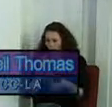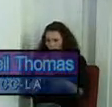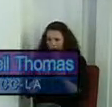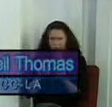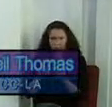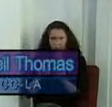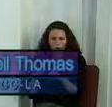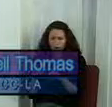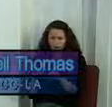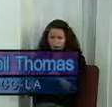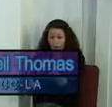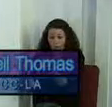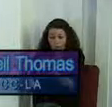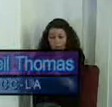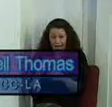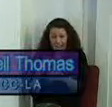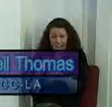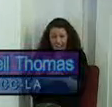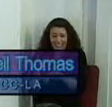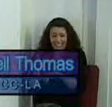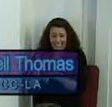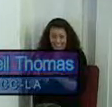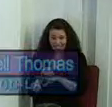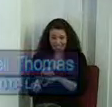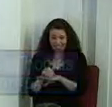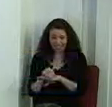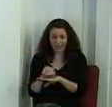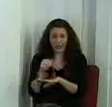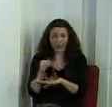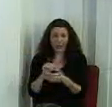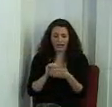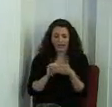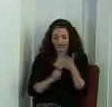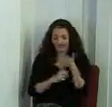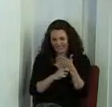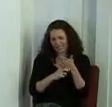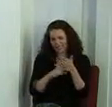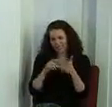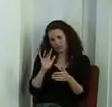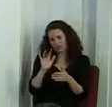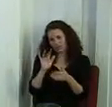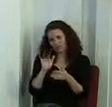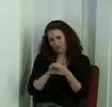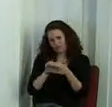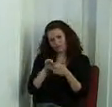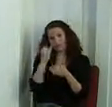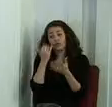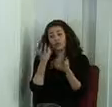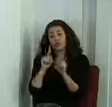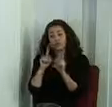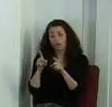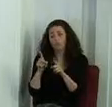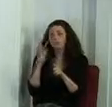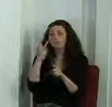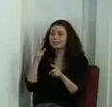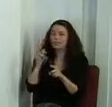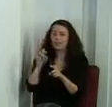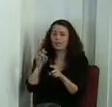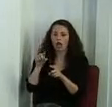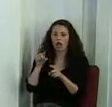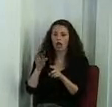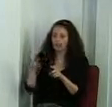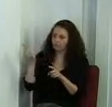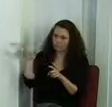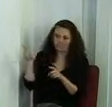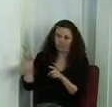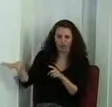10 o'clock in the evening. Tickets are $25, and if you would like to go, please do see Roger Owens. He'll be in the courtyard following worship. He was the